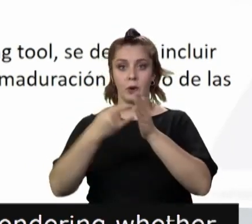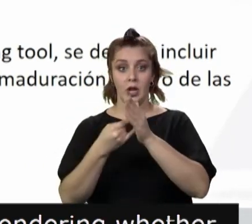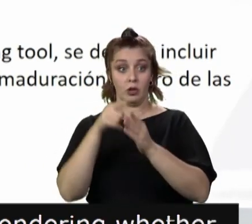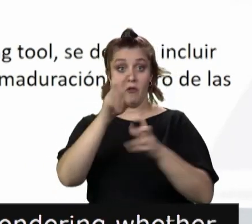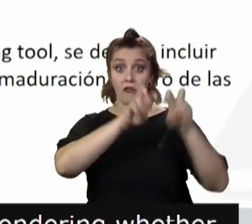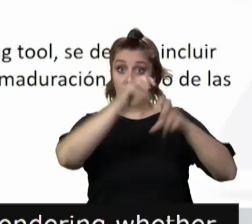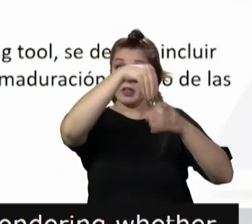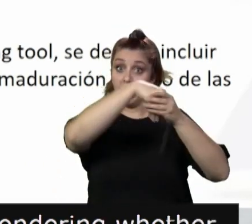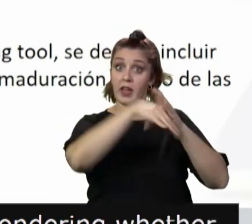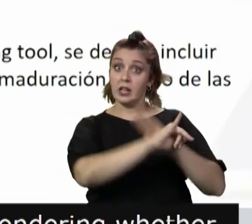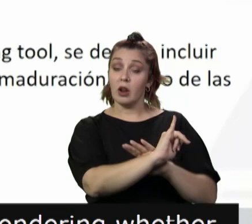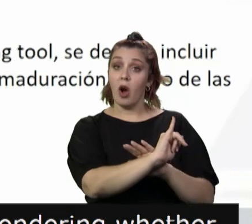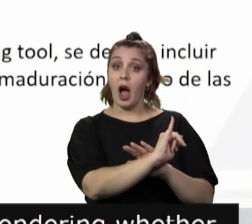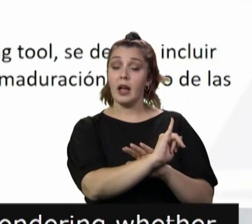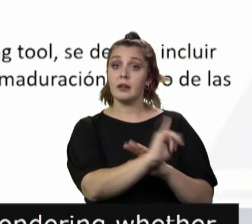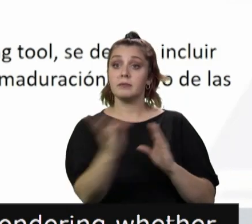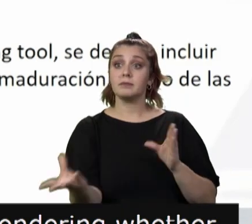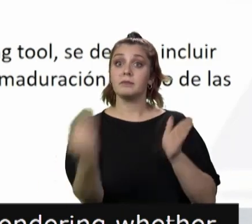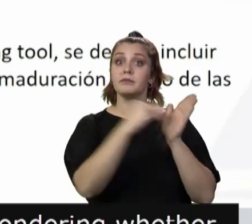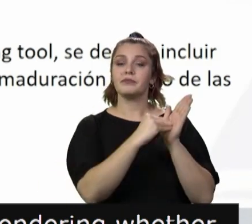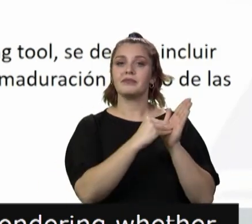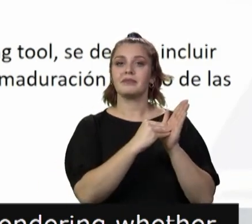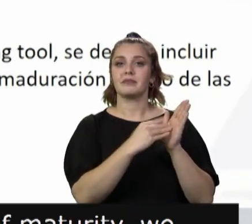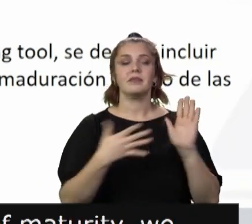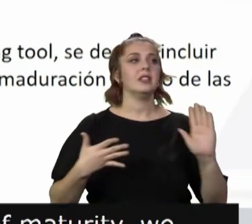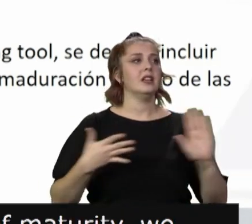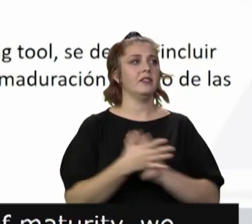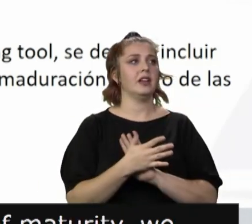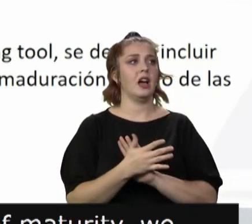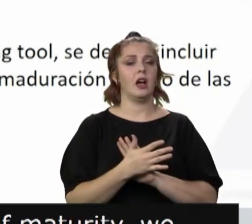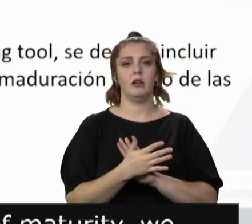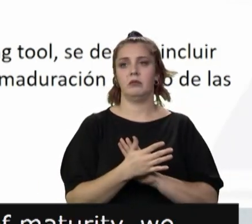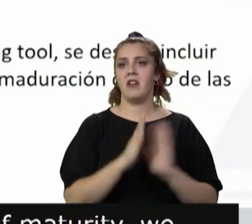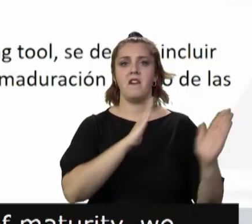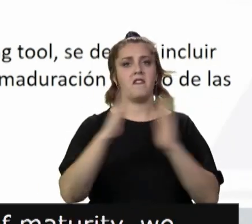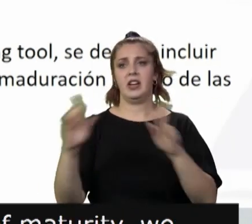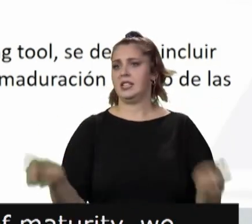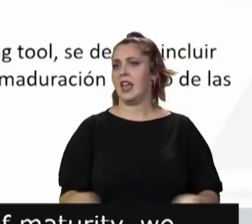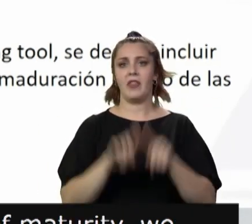we would like to say that the projects